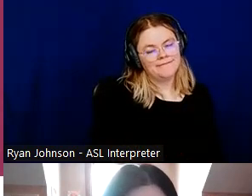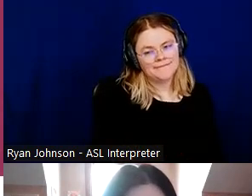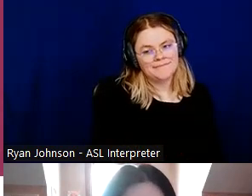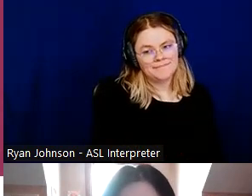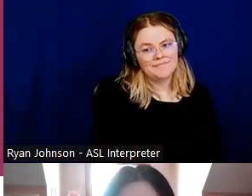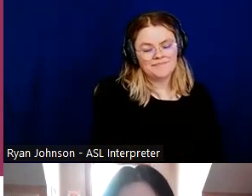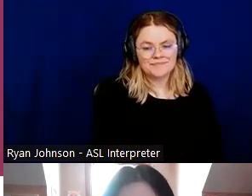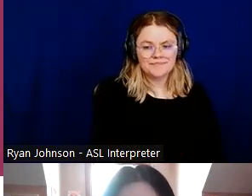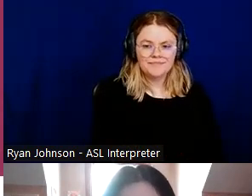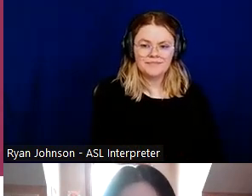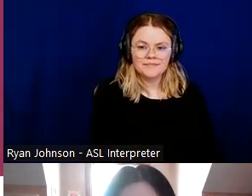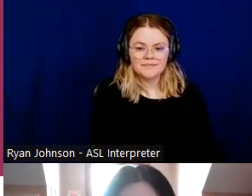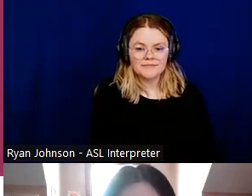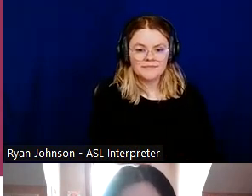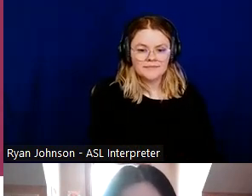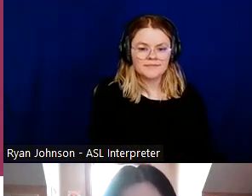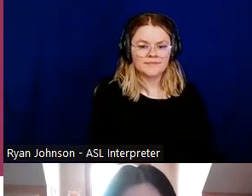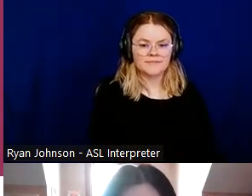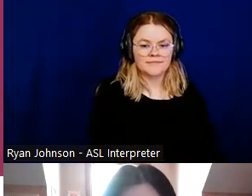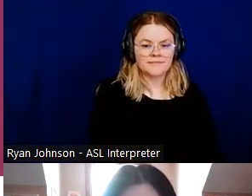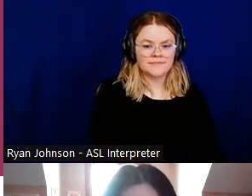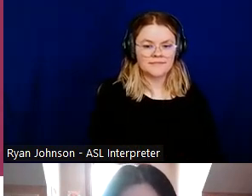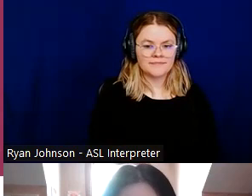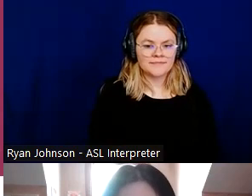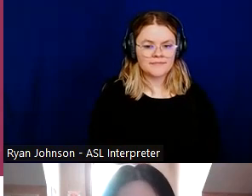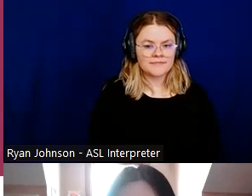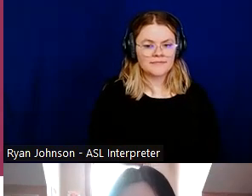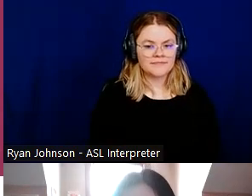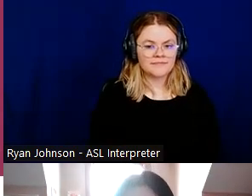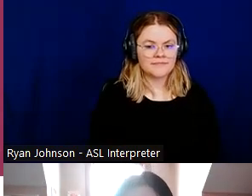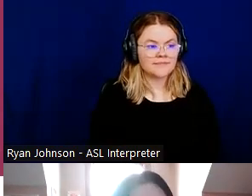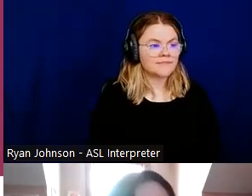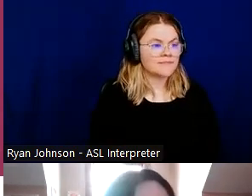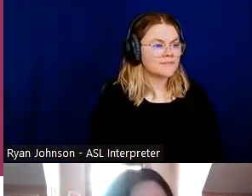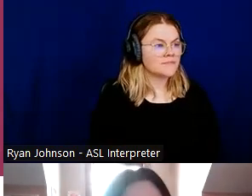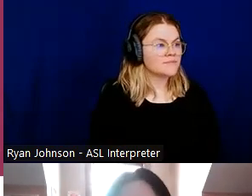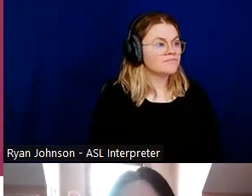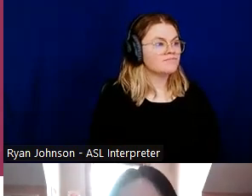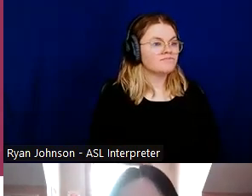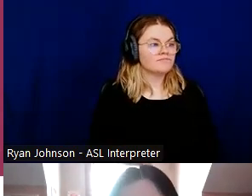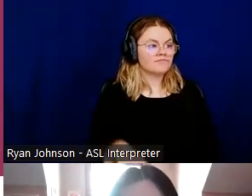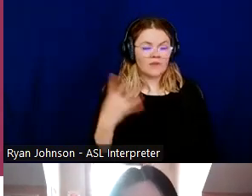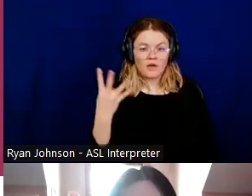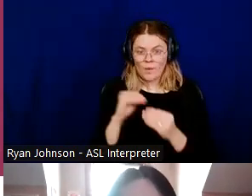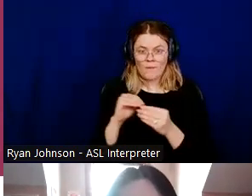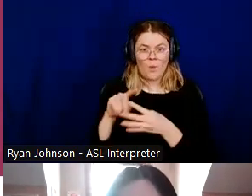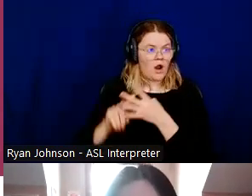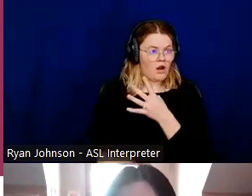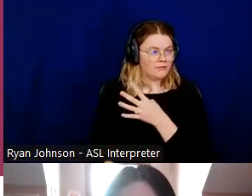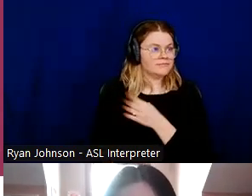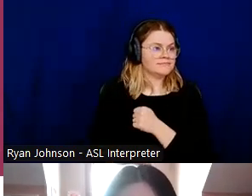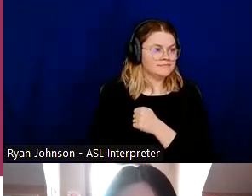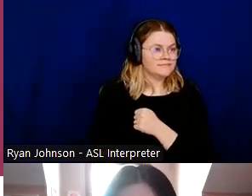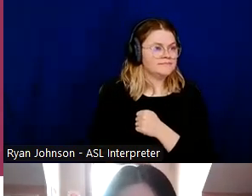within the media. And over here we have some more tropes that I want to touch upon.